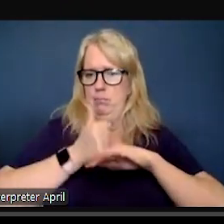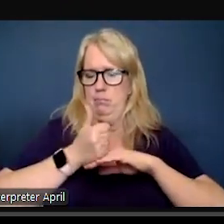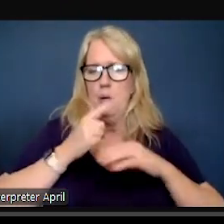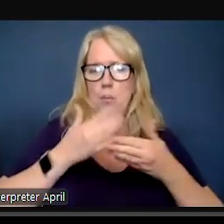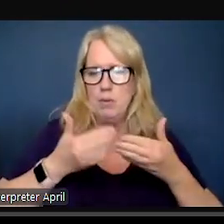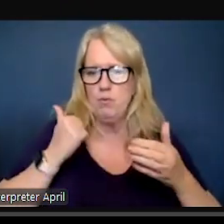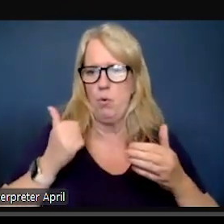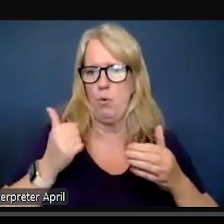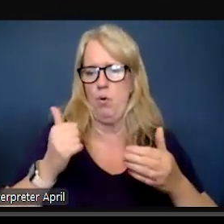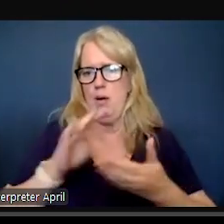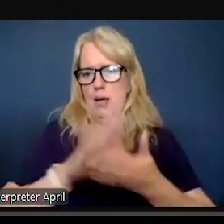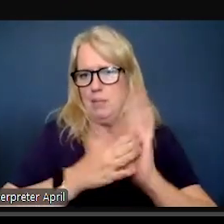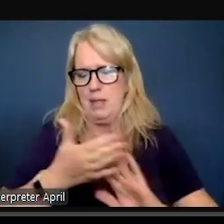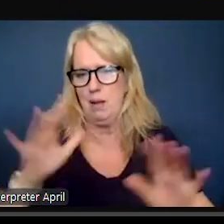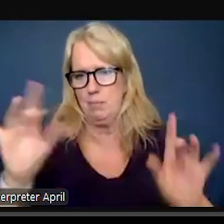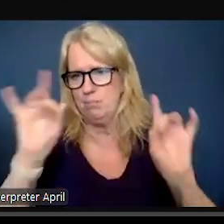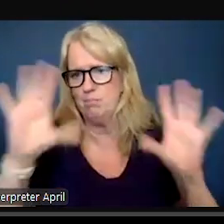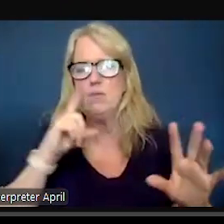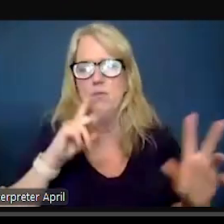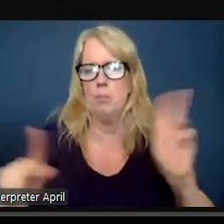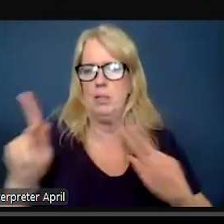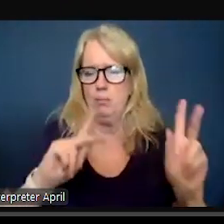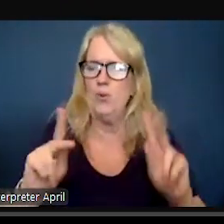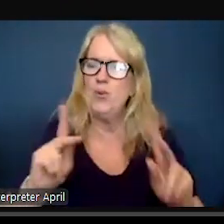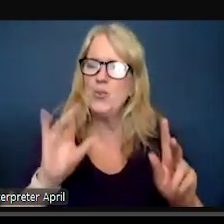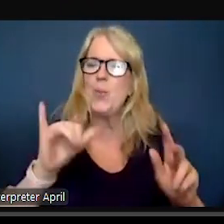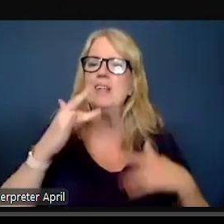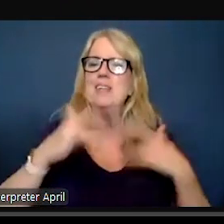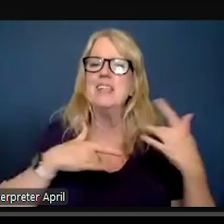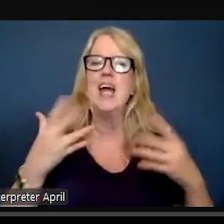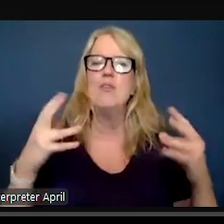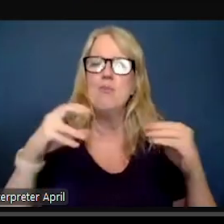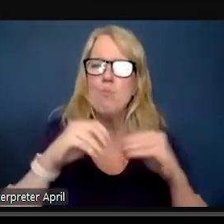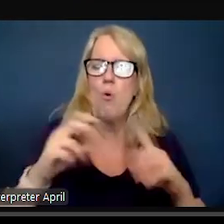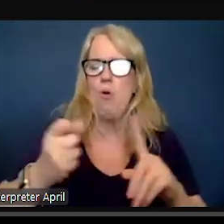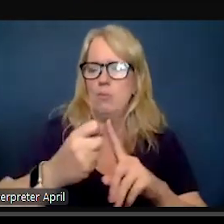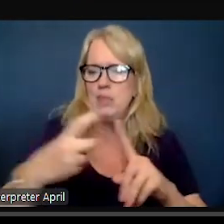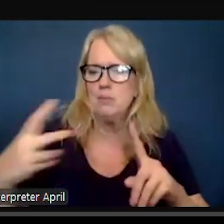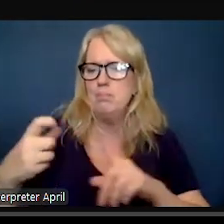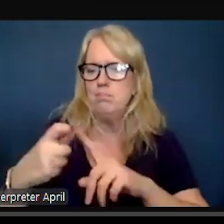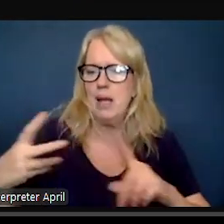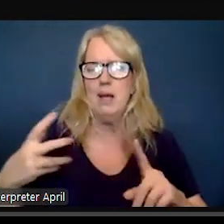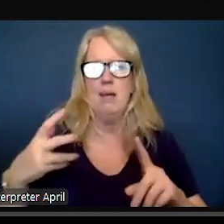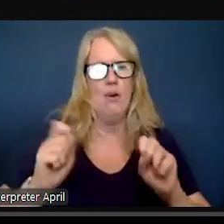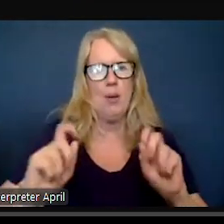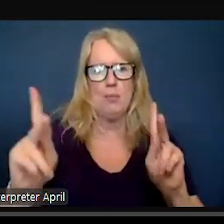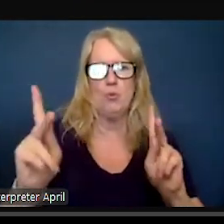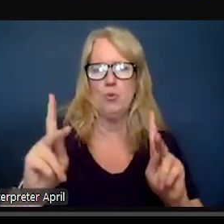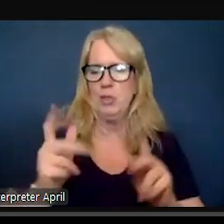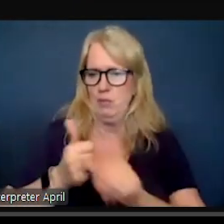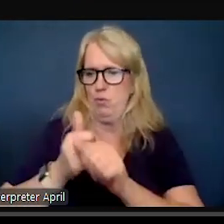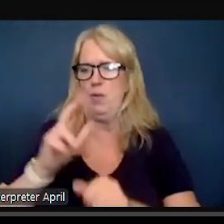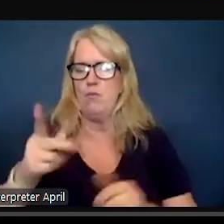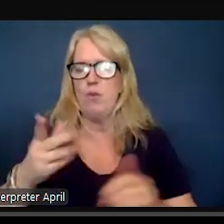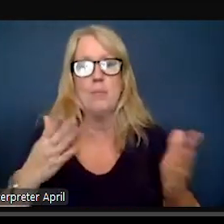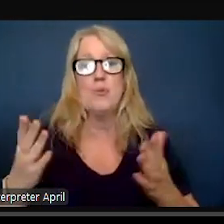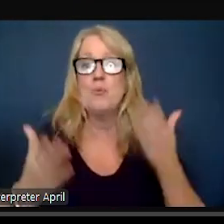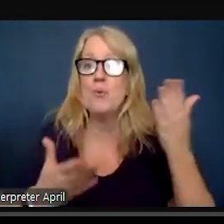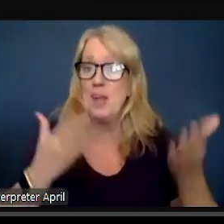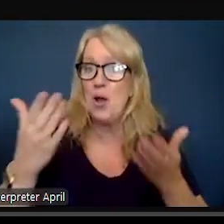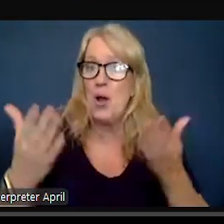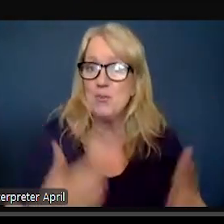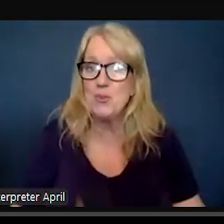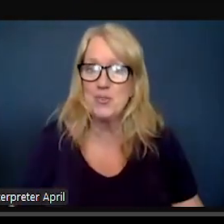people. And that's been really exciting with the kind of more expansive opportunities that follow-up services are offering.